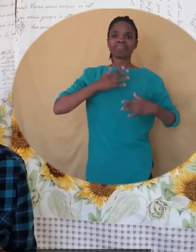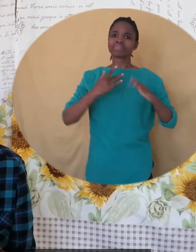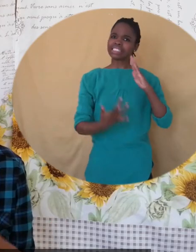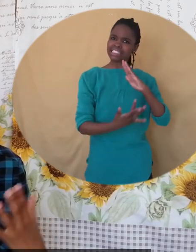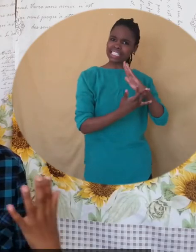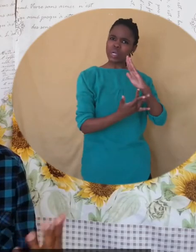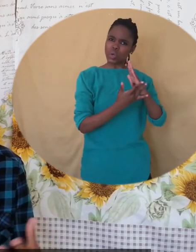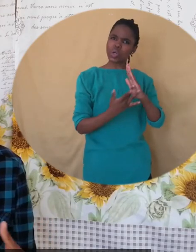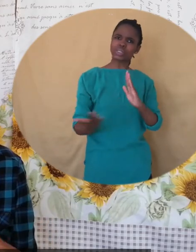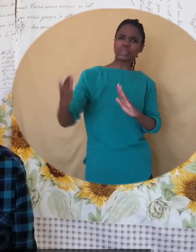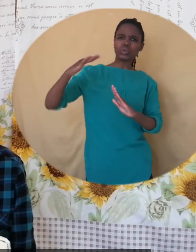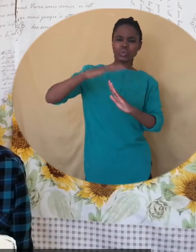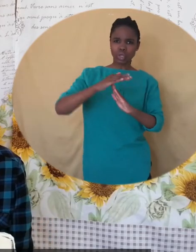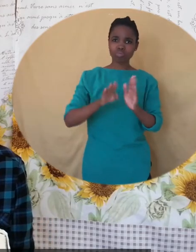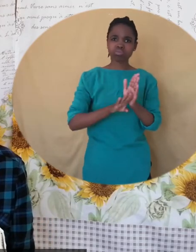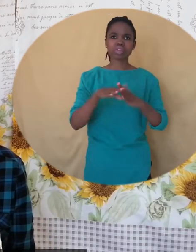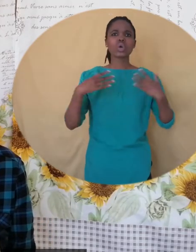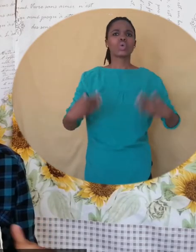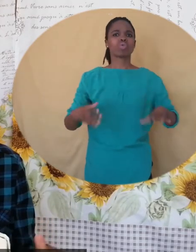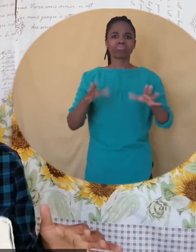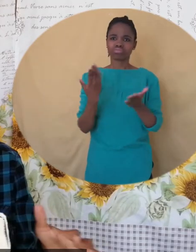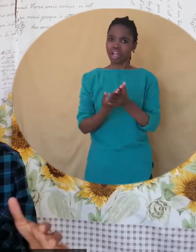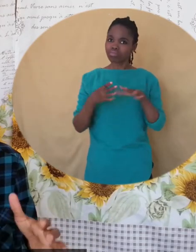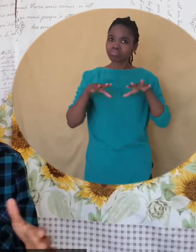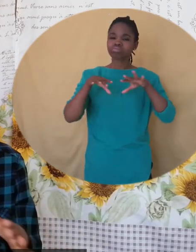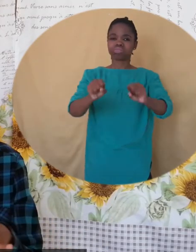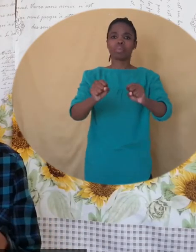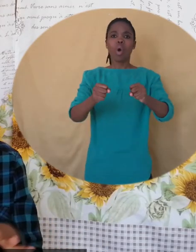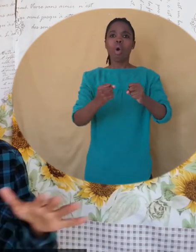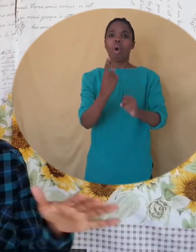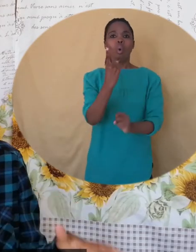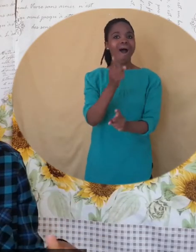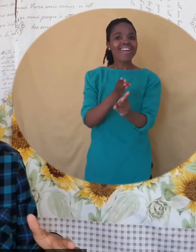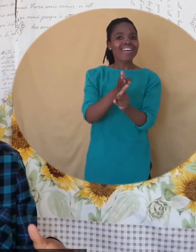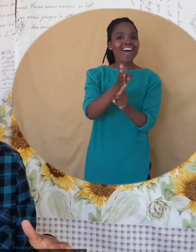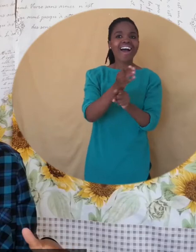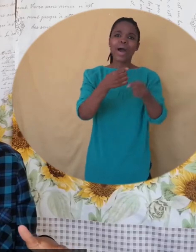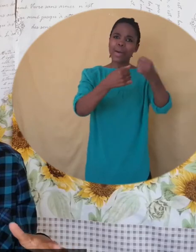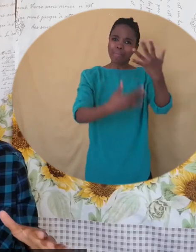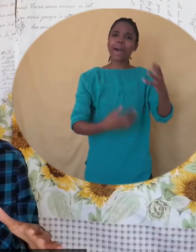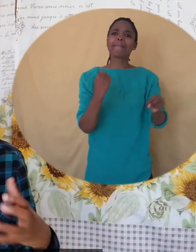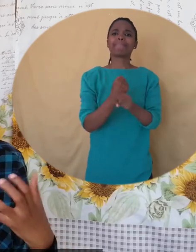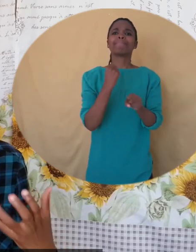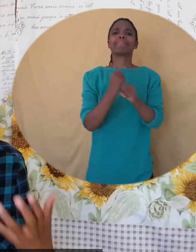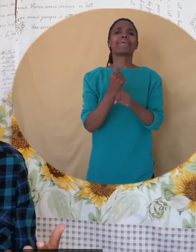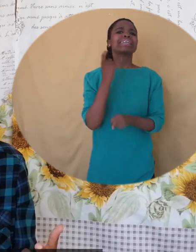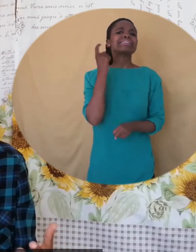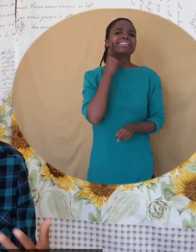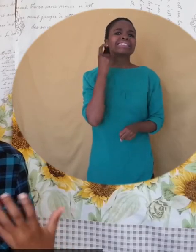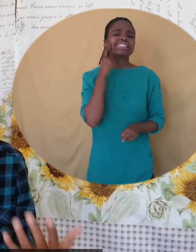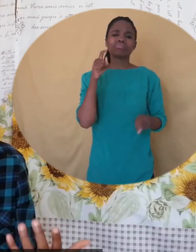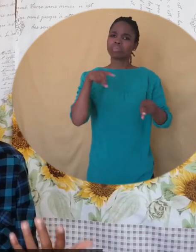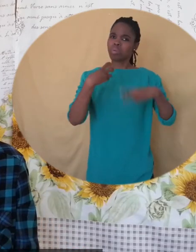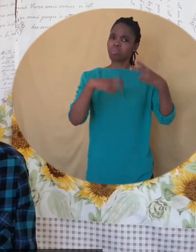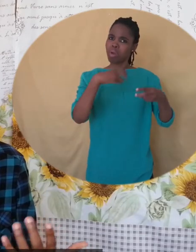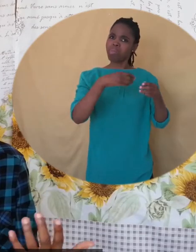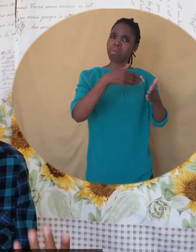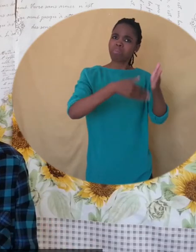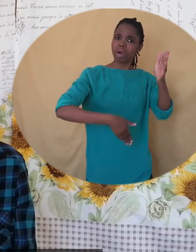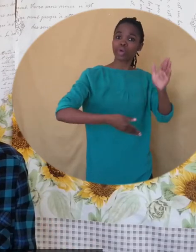experience in terms of technology and understanding that you can dominate or diversify your products in a simple way just to